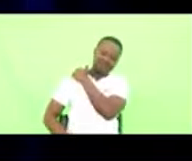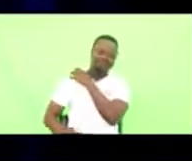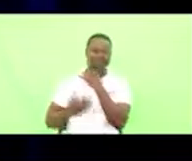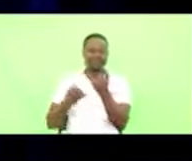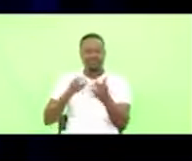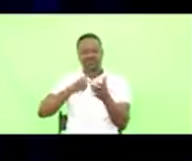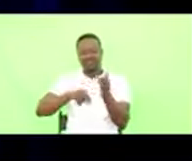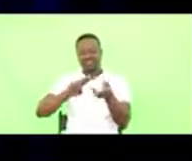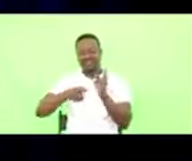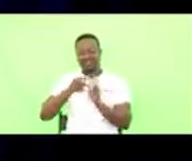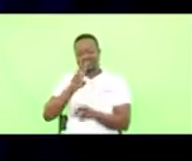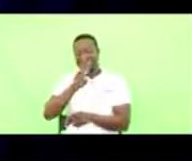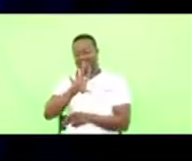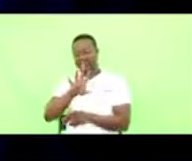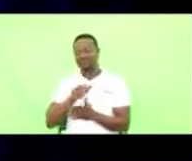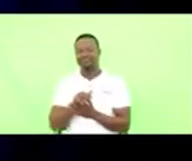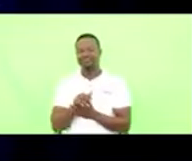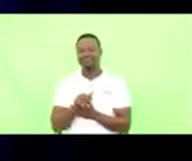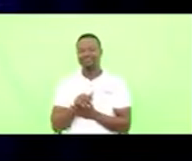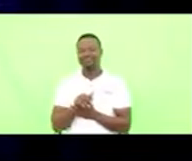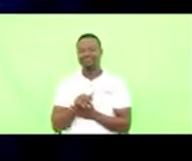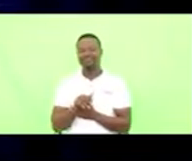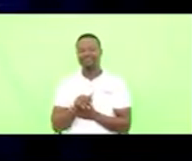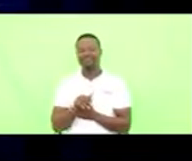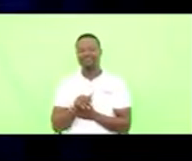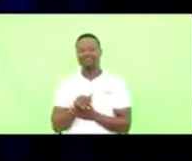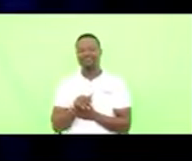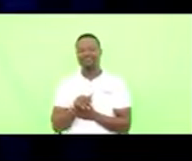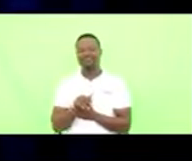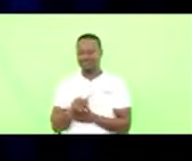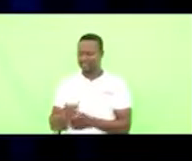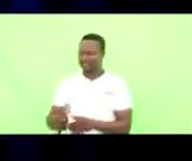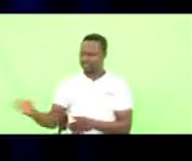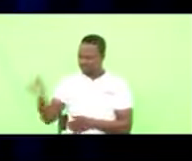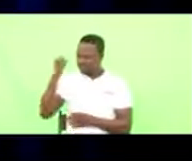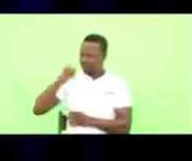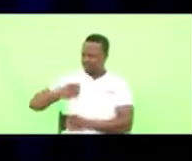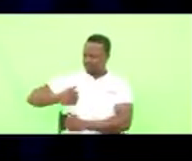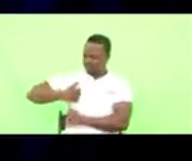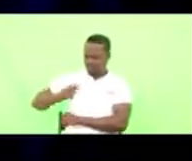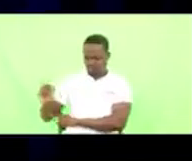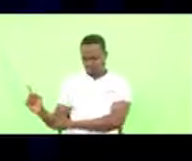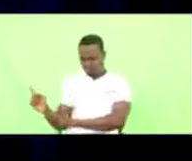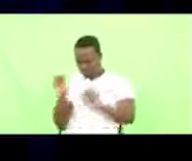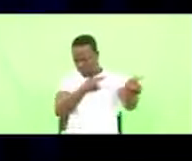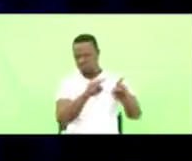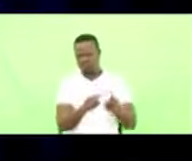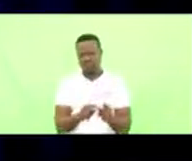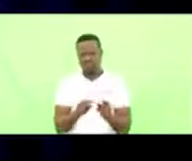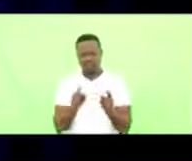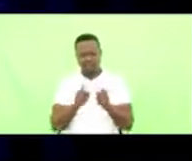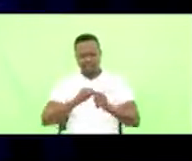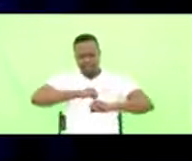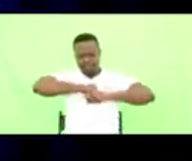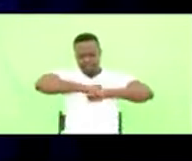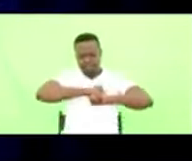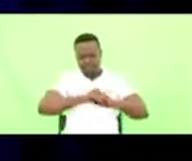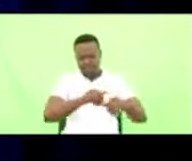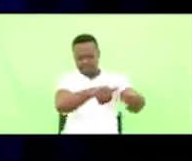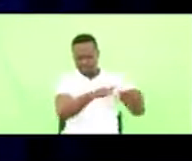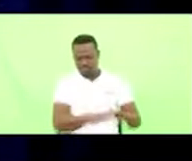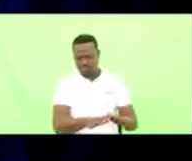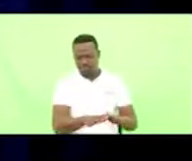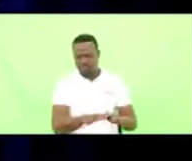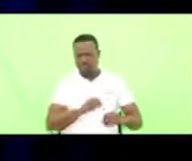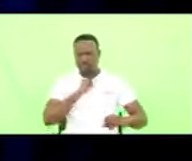65. Take a guard. Pilate answered, go, make the tomb as secure as you know